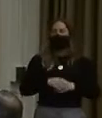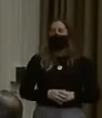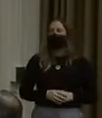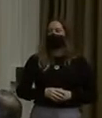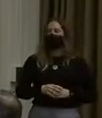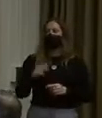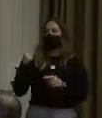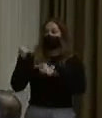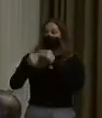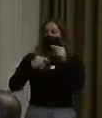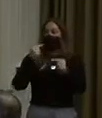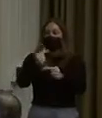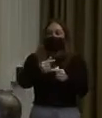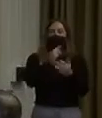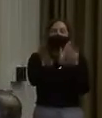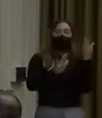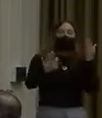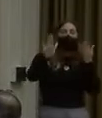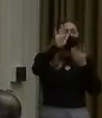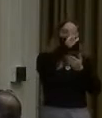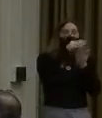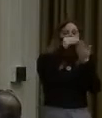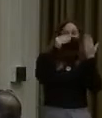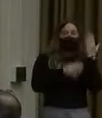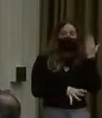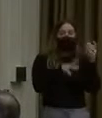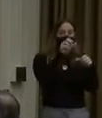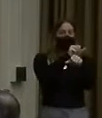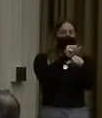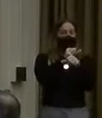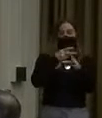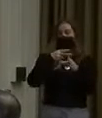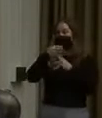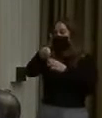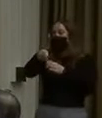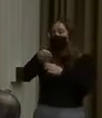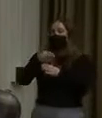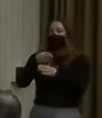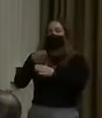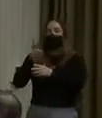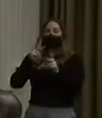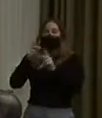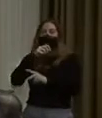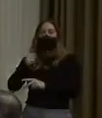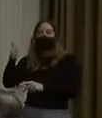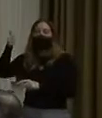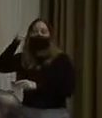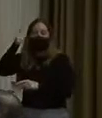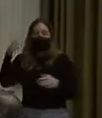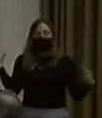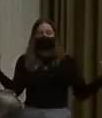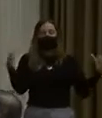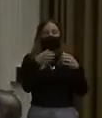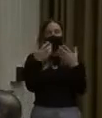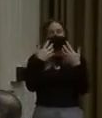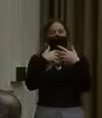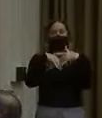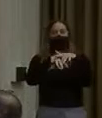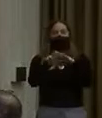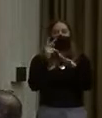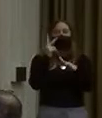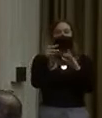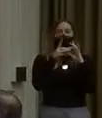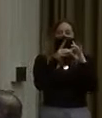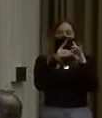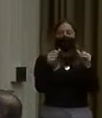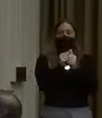intergenerational environment of college students, working professionals, and seniors. We've seen the number of retirement communities with connections to colleges and